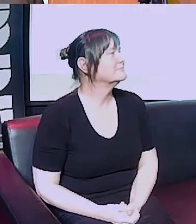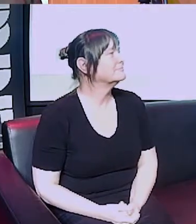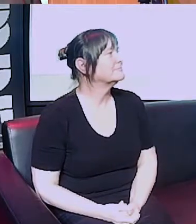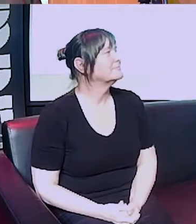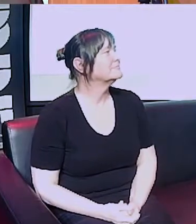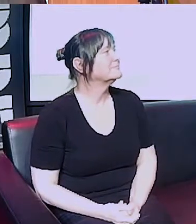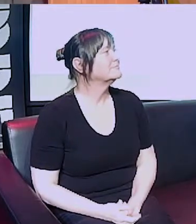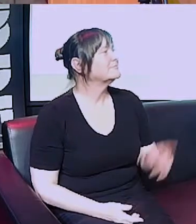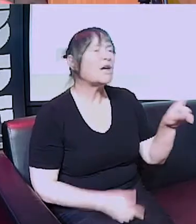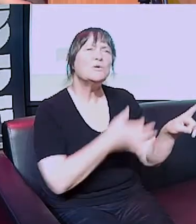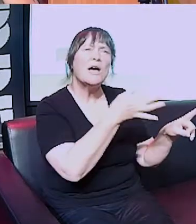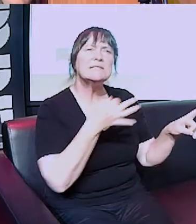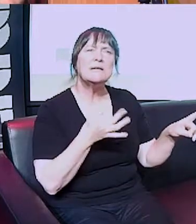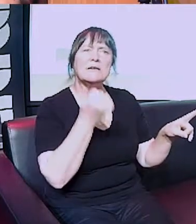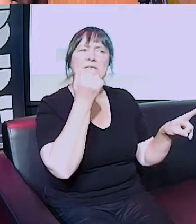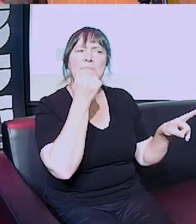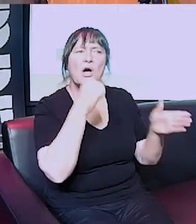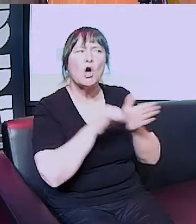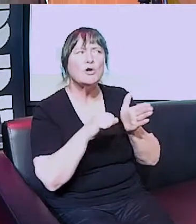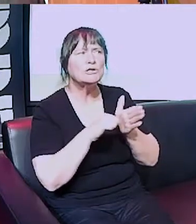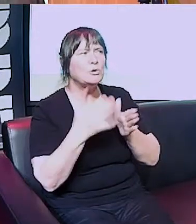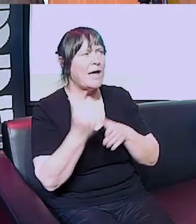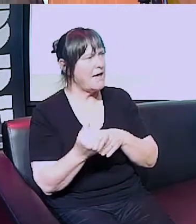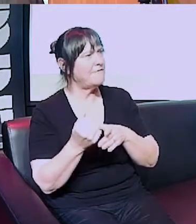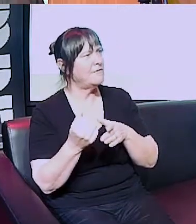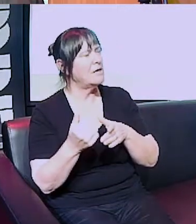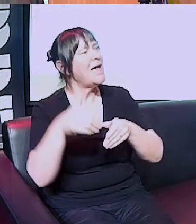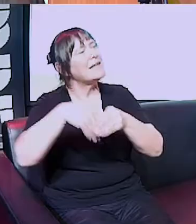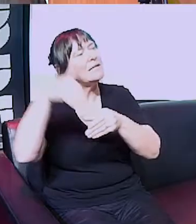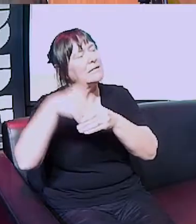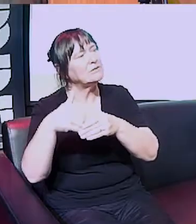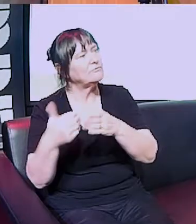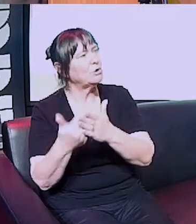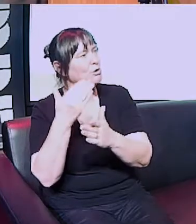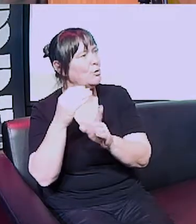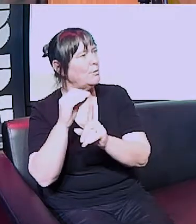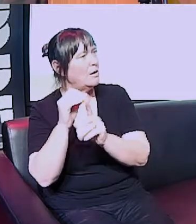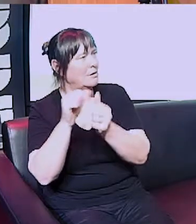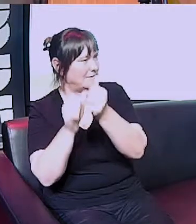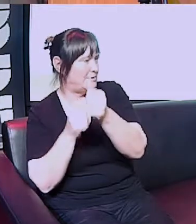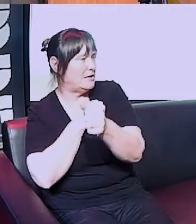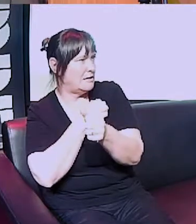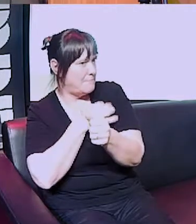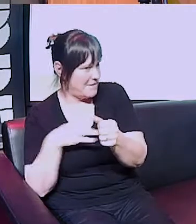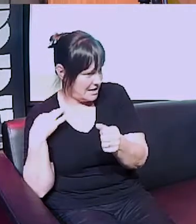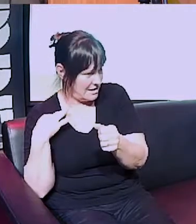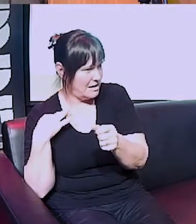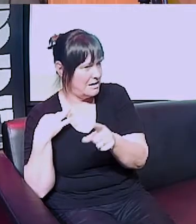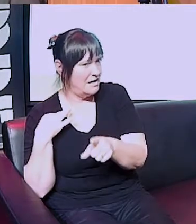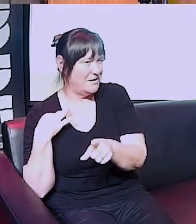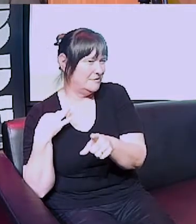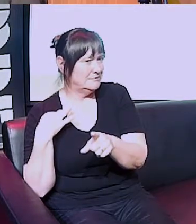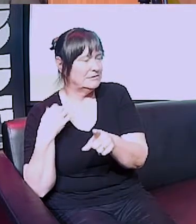Just you asked me for a figure for a by-election. It's $170,000, but that compares quite favourably to $1 million